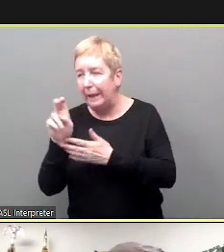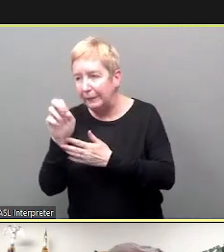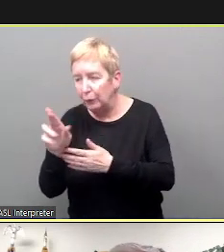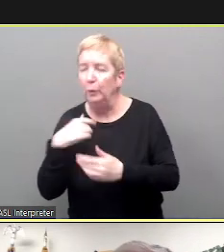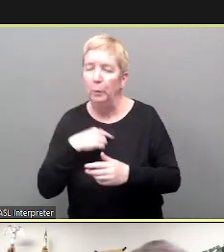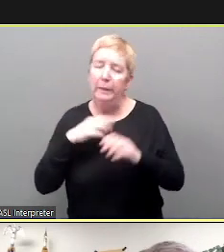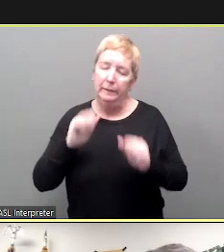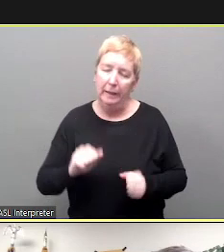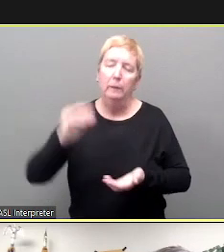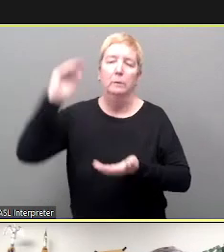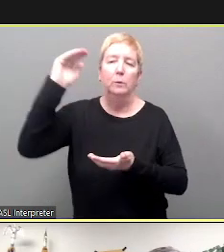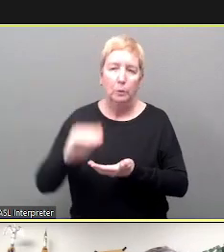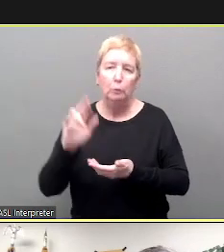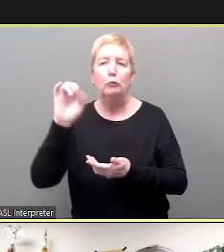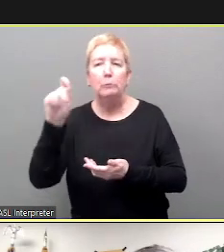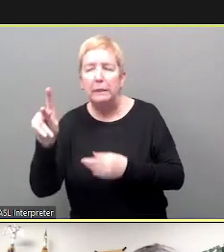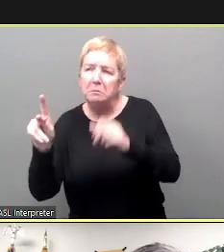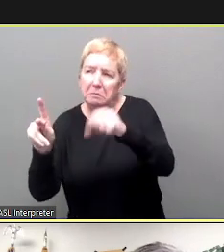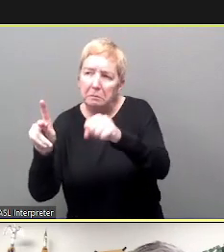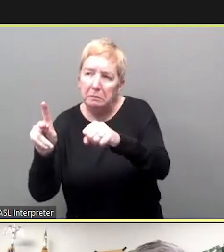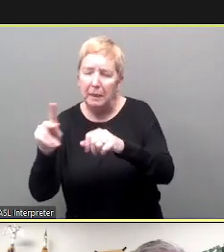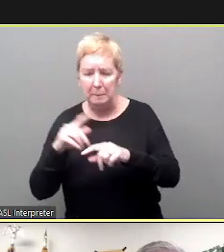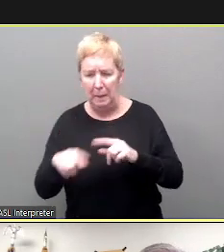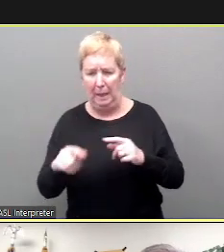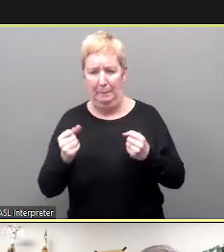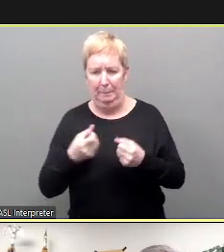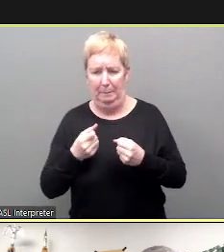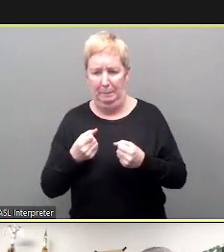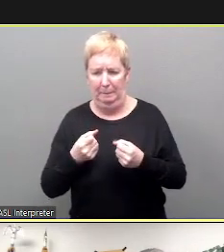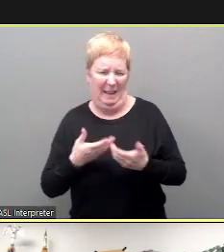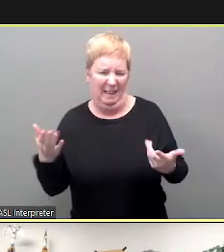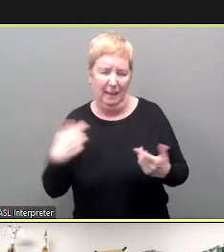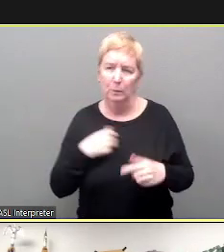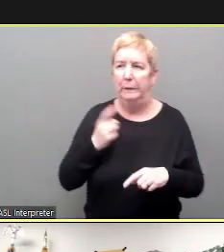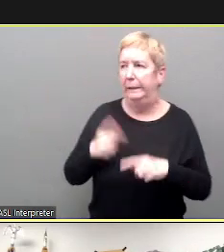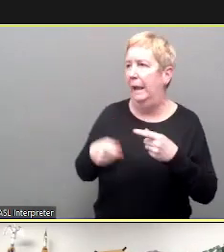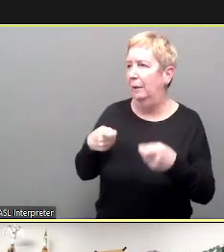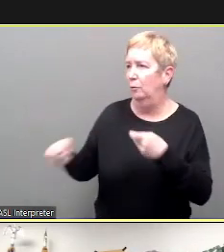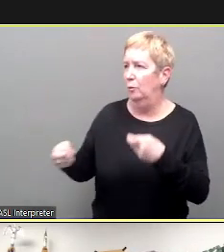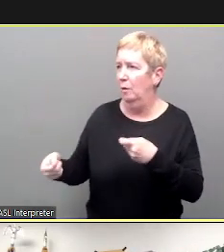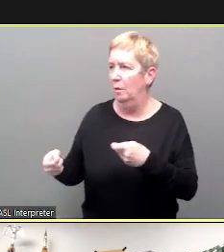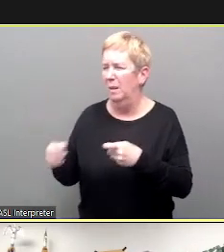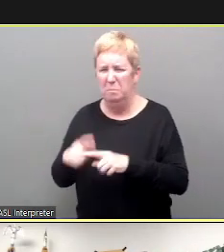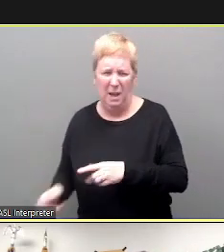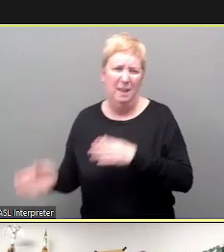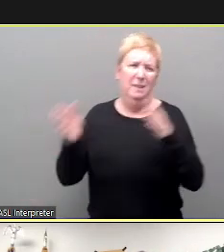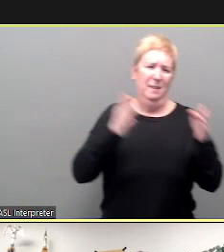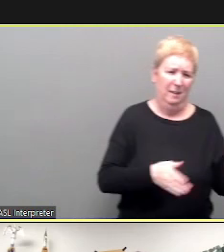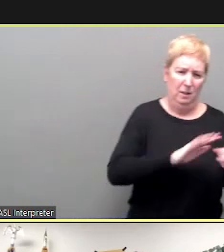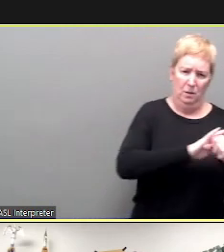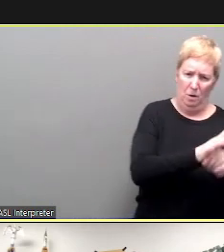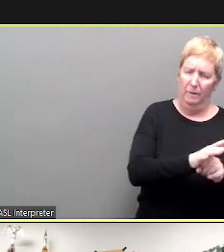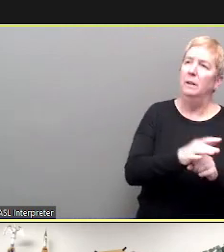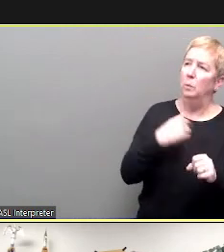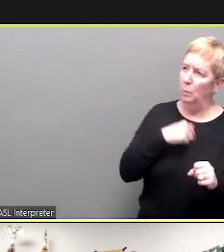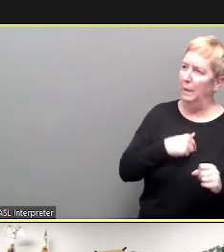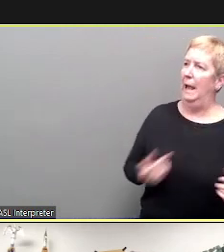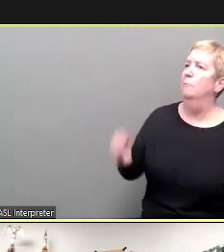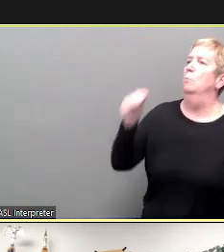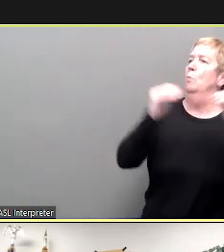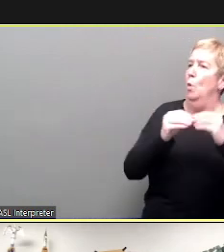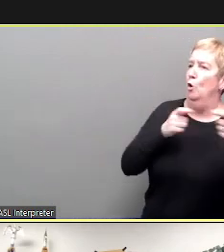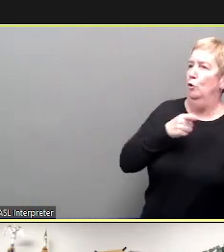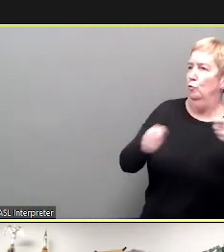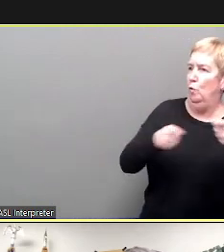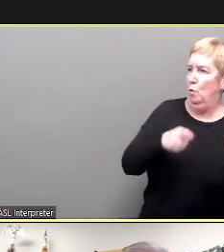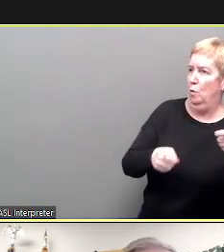into play that you don't have any control over. As far as the coronavirus, you do have some control over getting